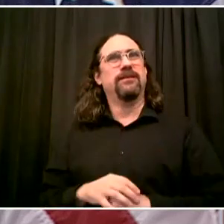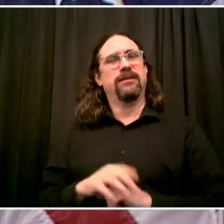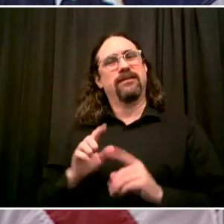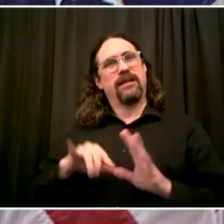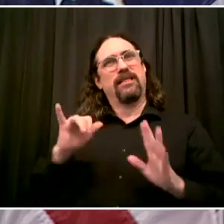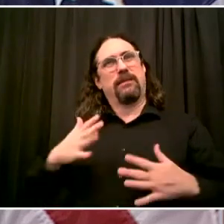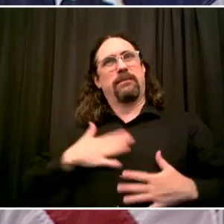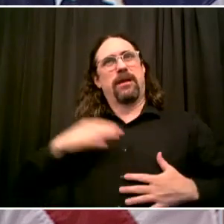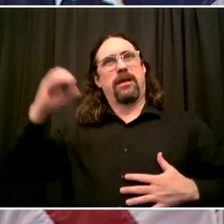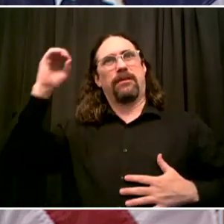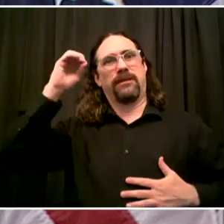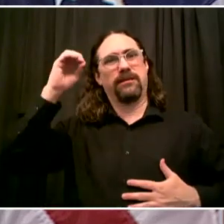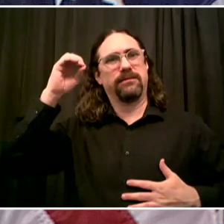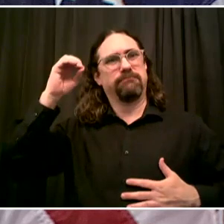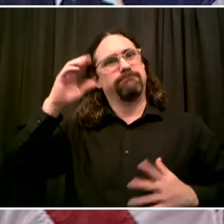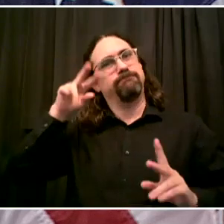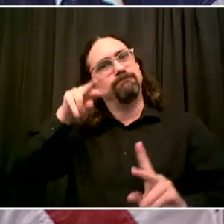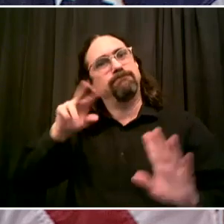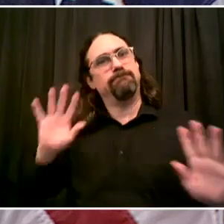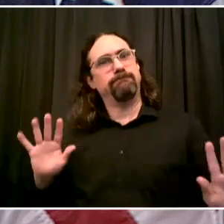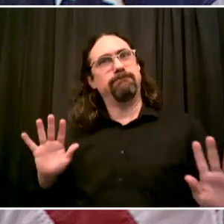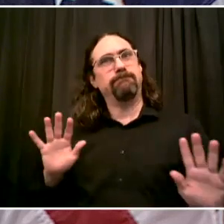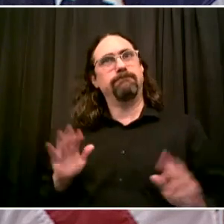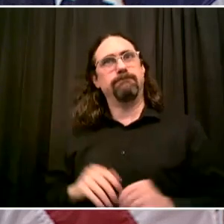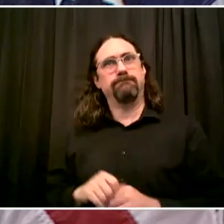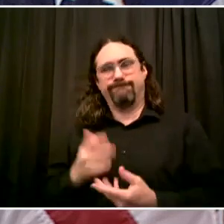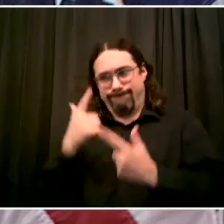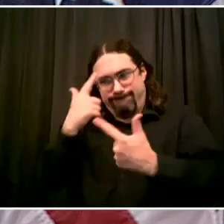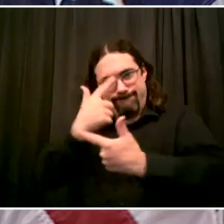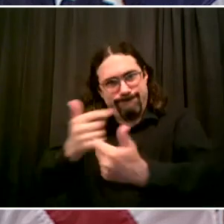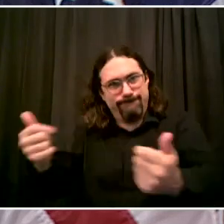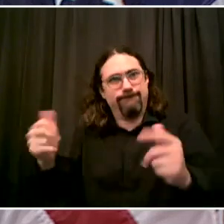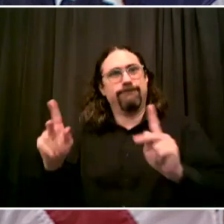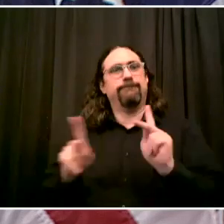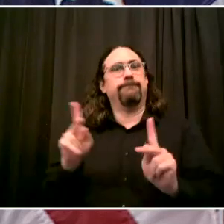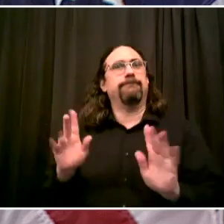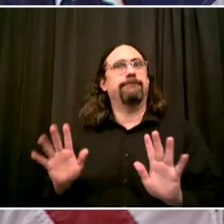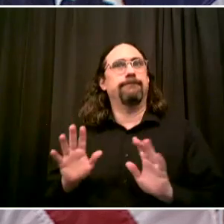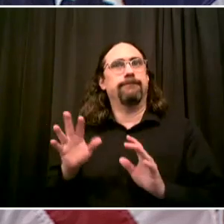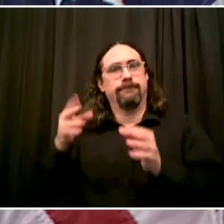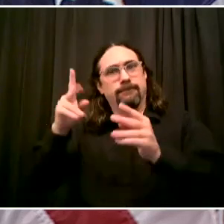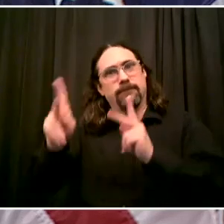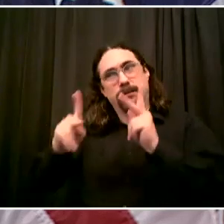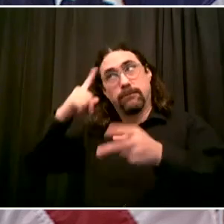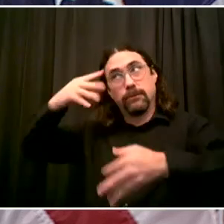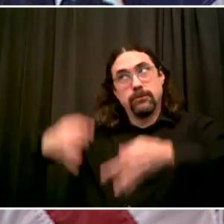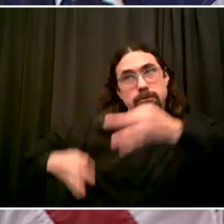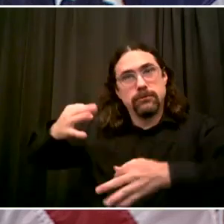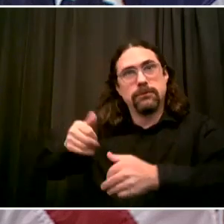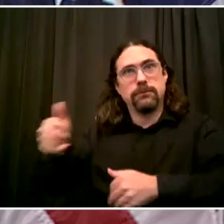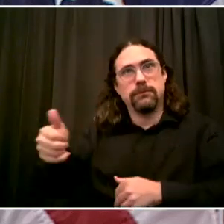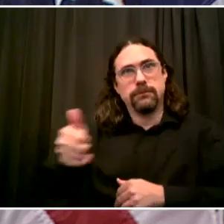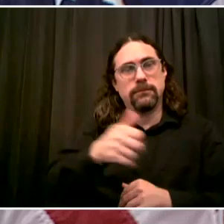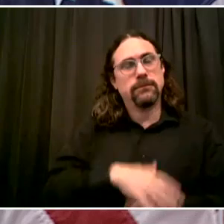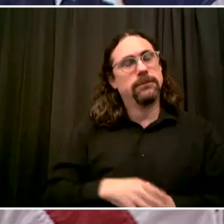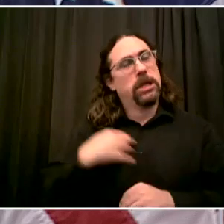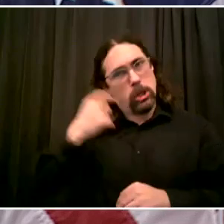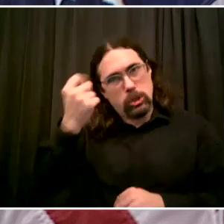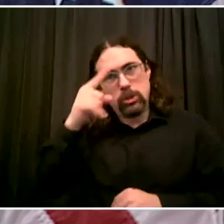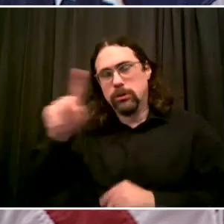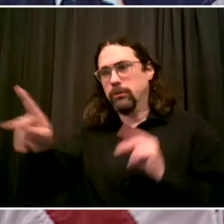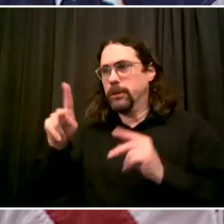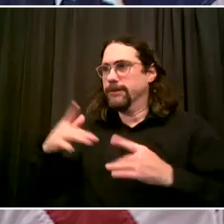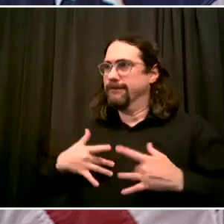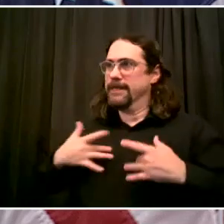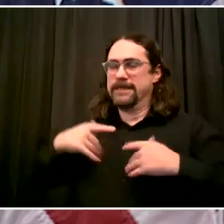not coming out and gathering in this way. But I am happy to have any discussion with anyone about why this